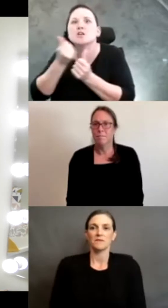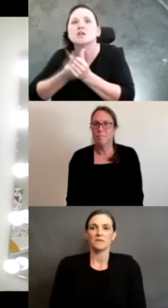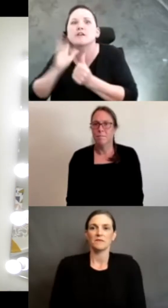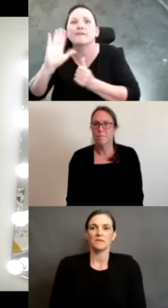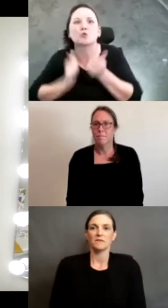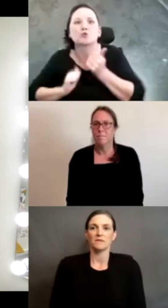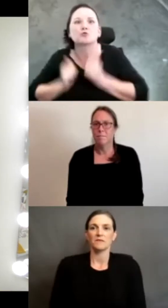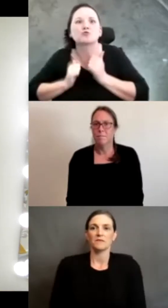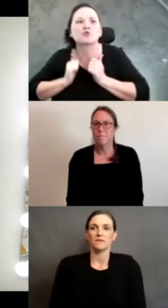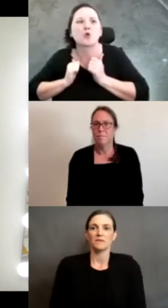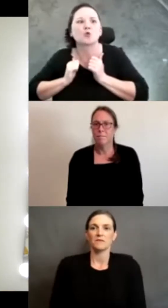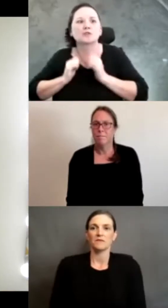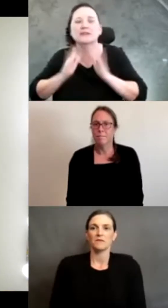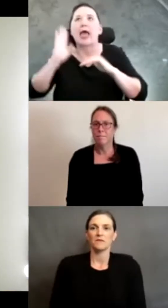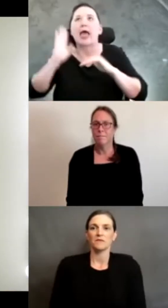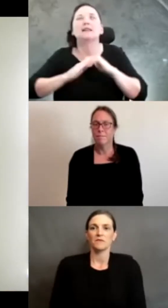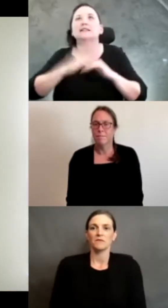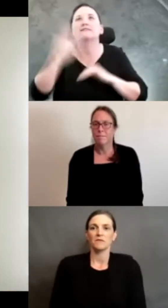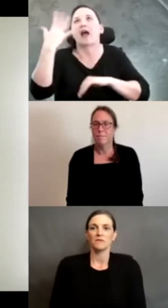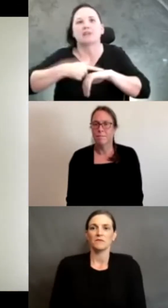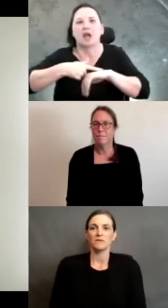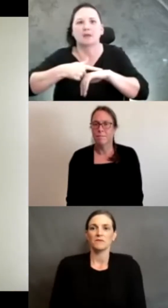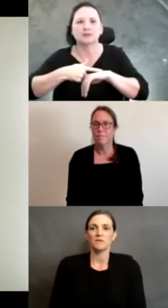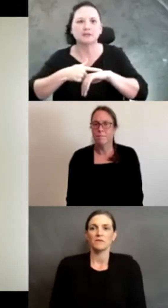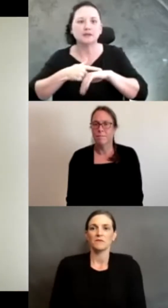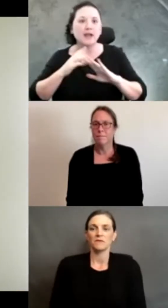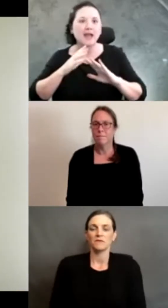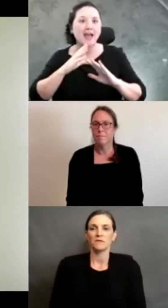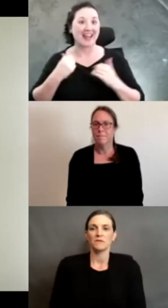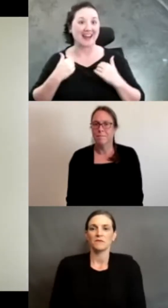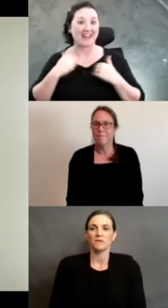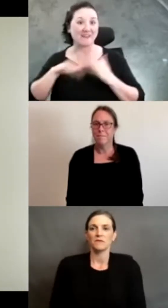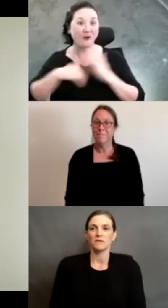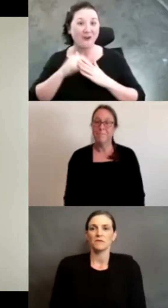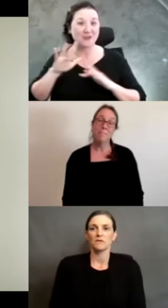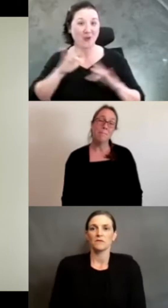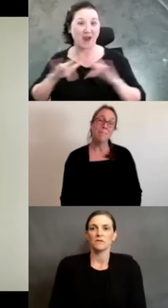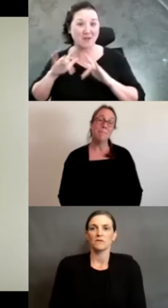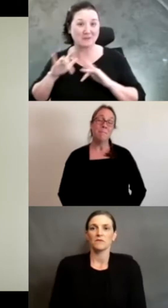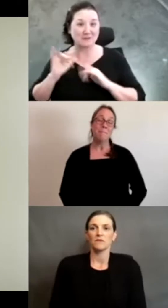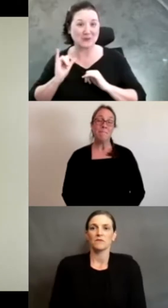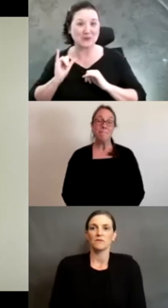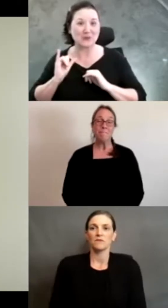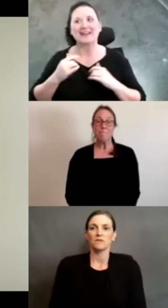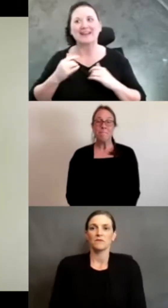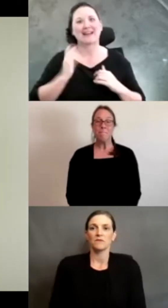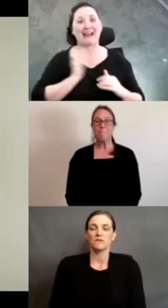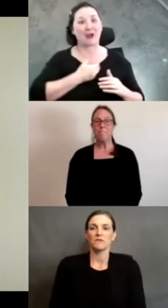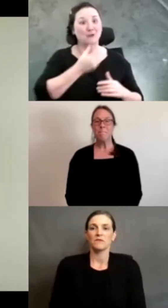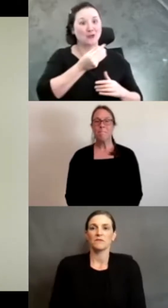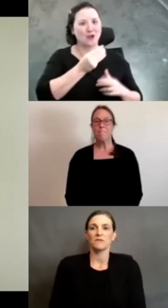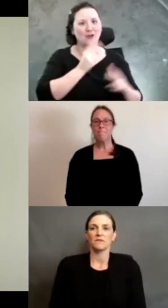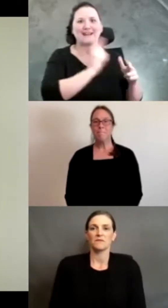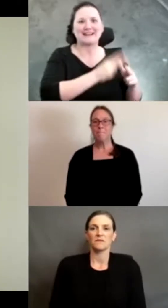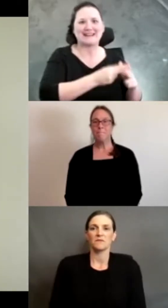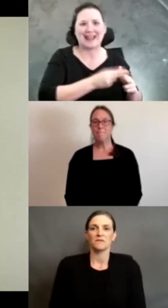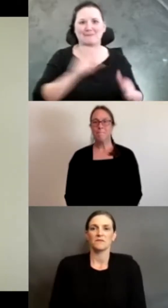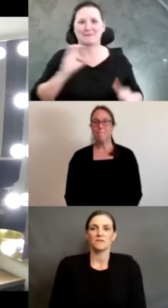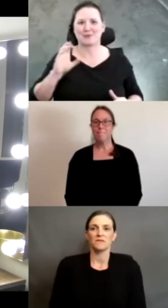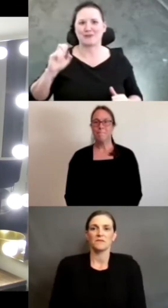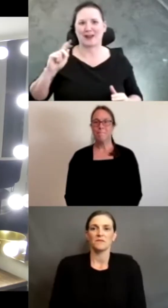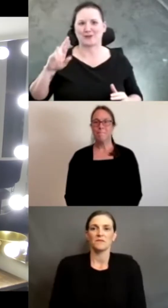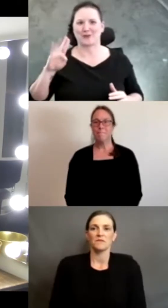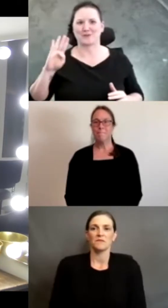Clerk episodes at least 5 times, and I have all of your albums. We even named our dog Cracker